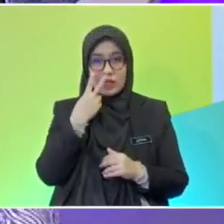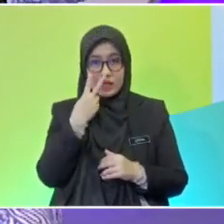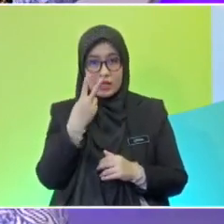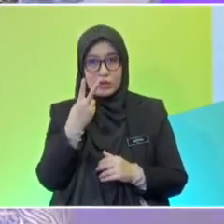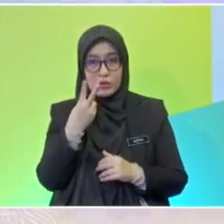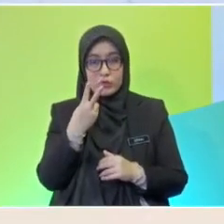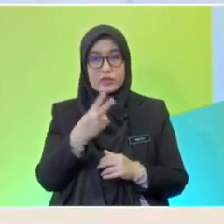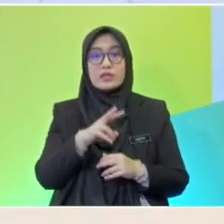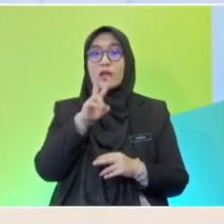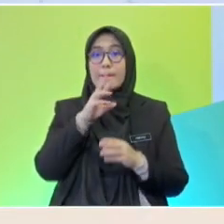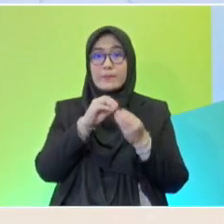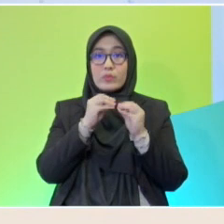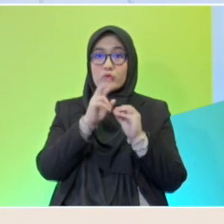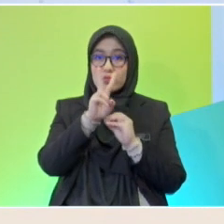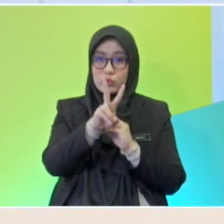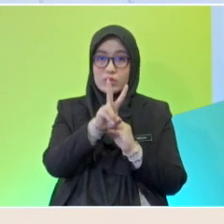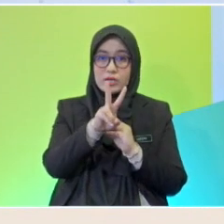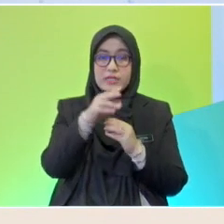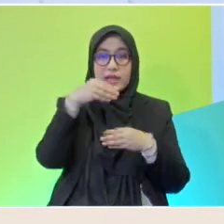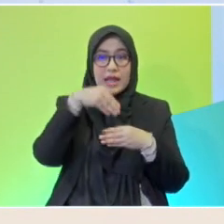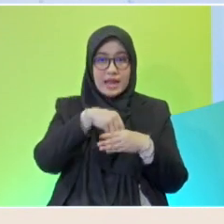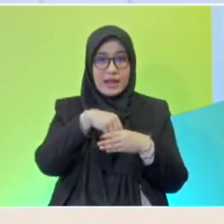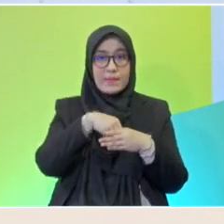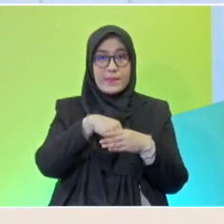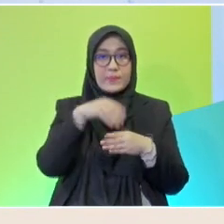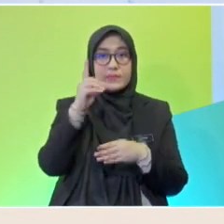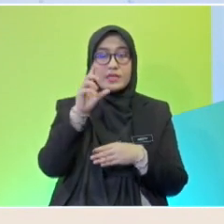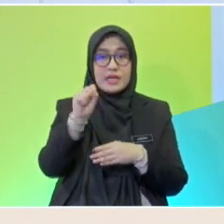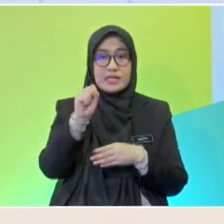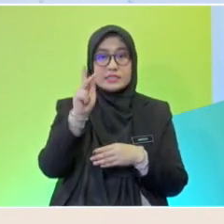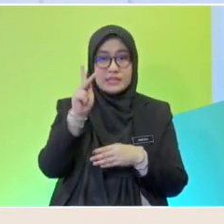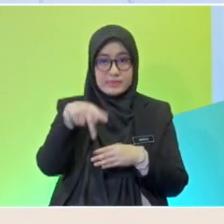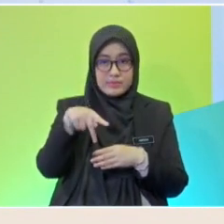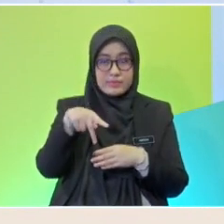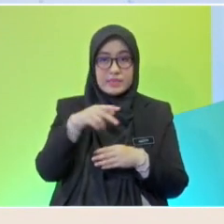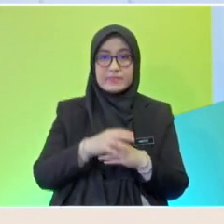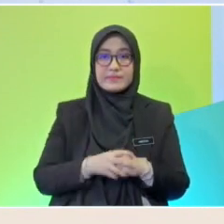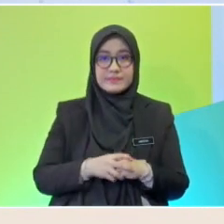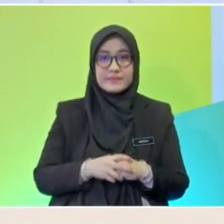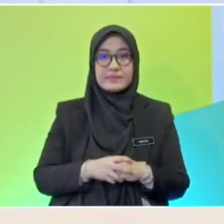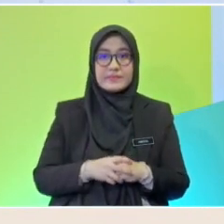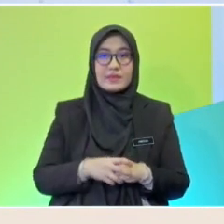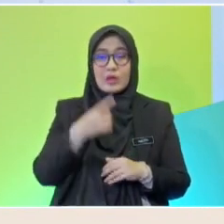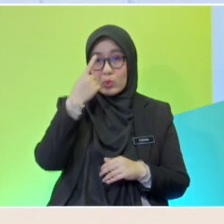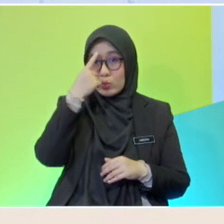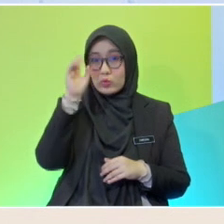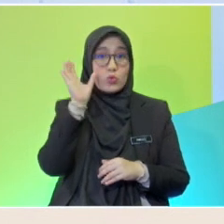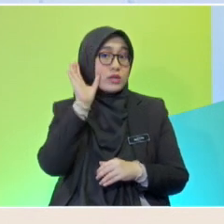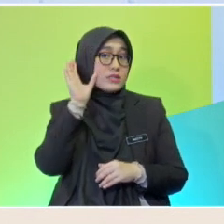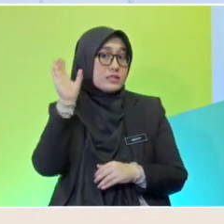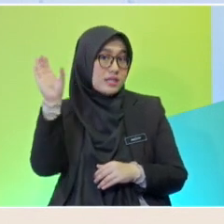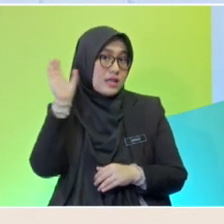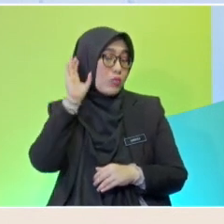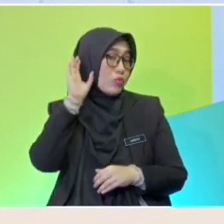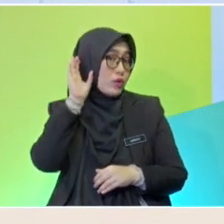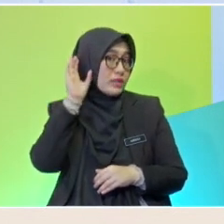number 2. In the DSKP, I have got 3 descriptors for listening skills, and I have highlighted here.